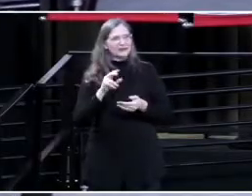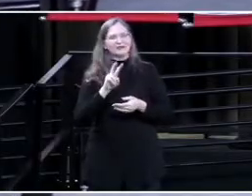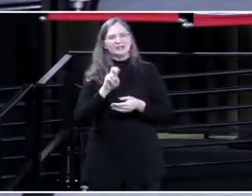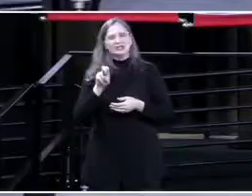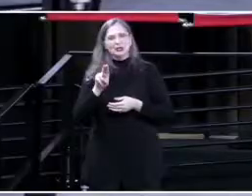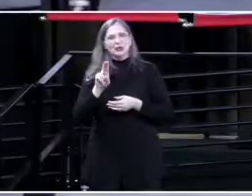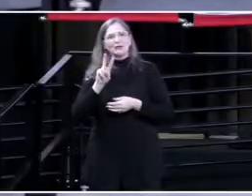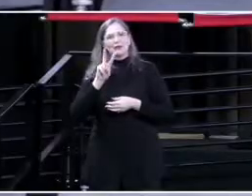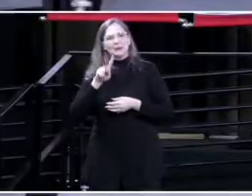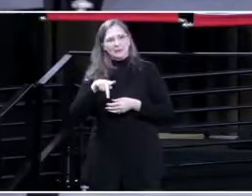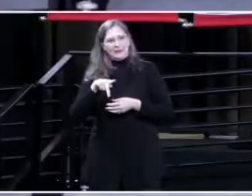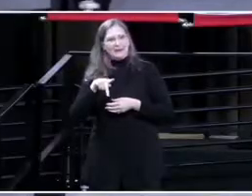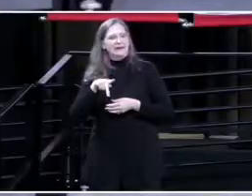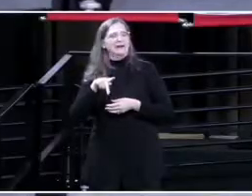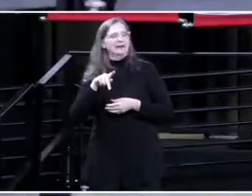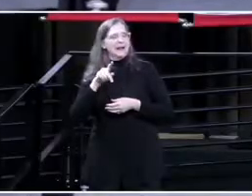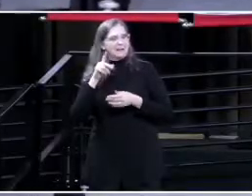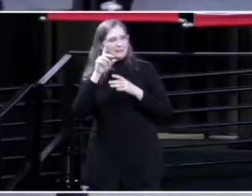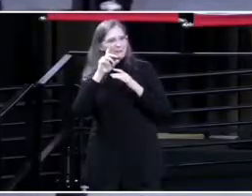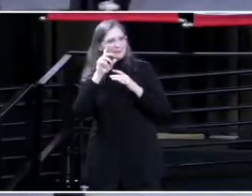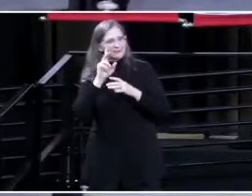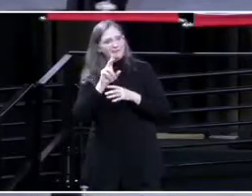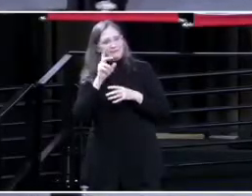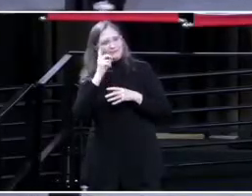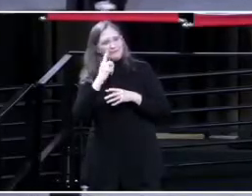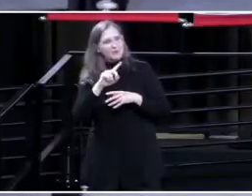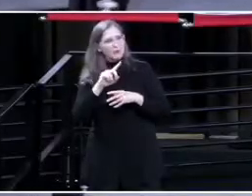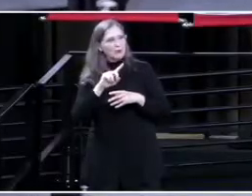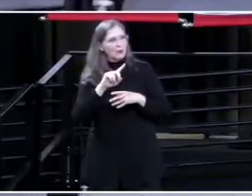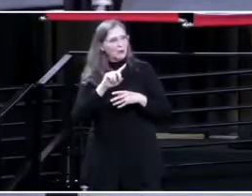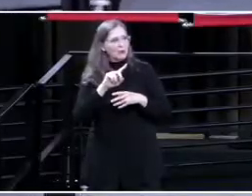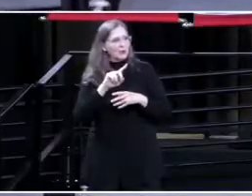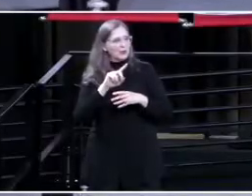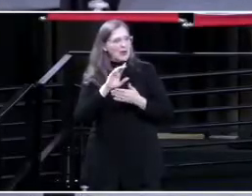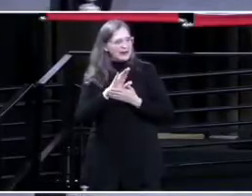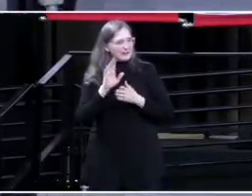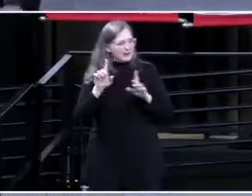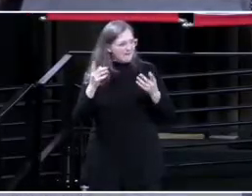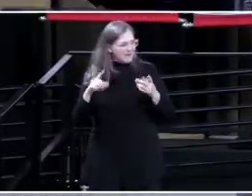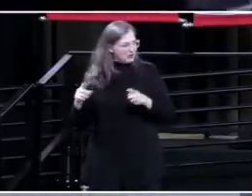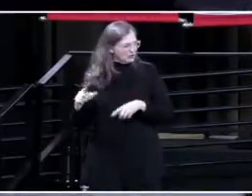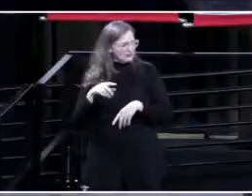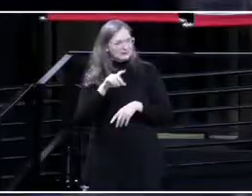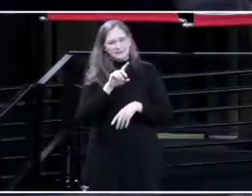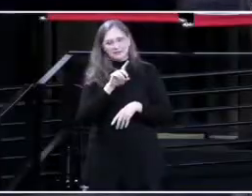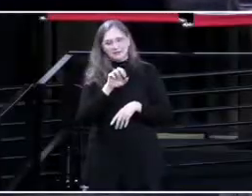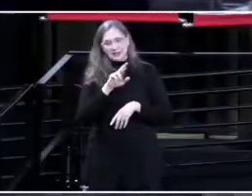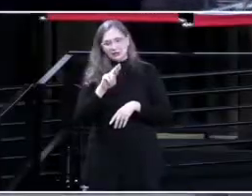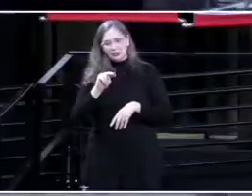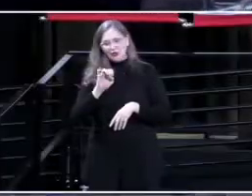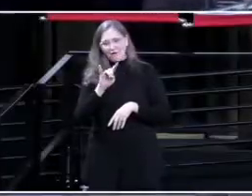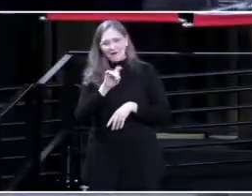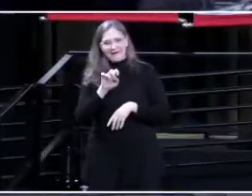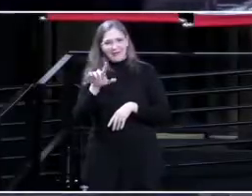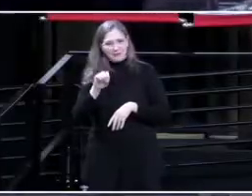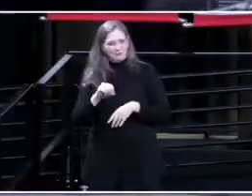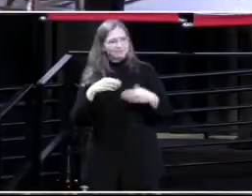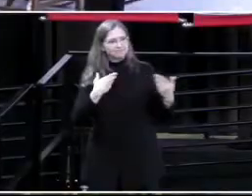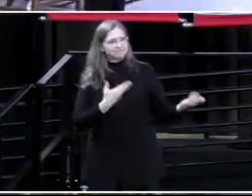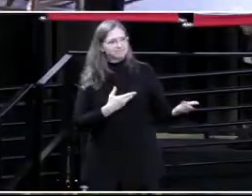Vice President for Academic Affairs, Dr. Sherry Noviello, to lead us through the next portion of our program. Dr.